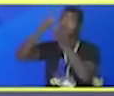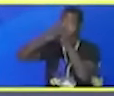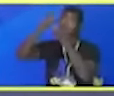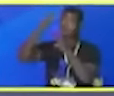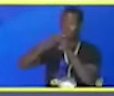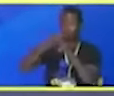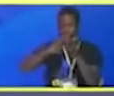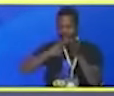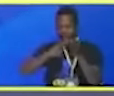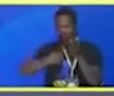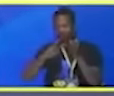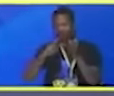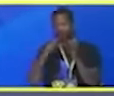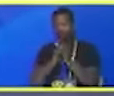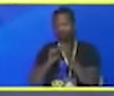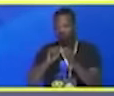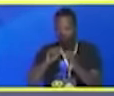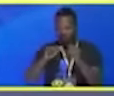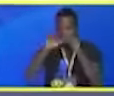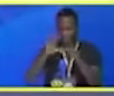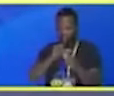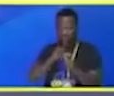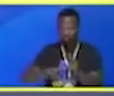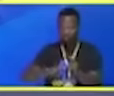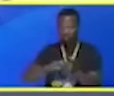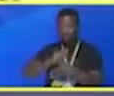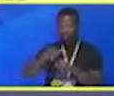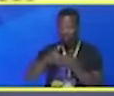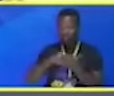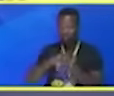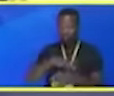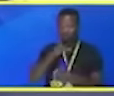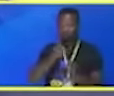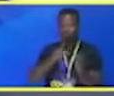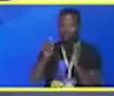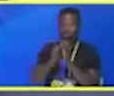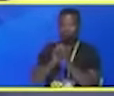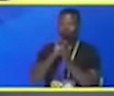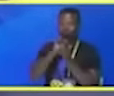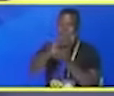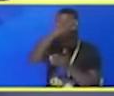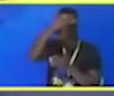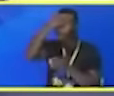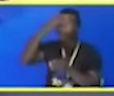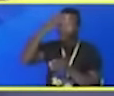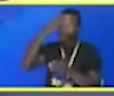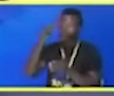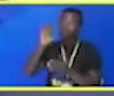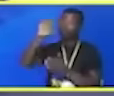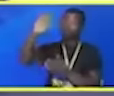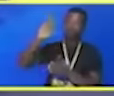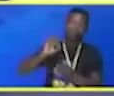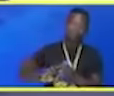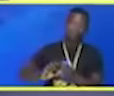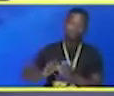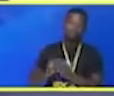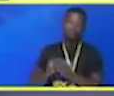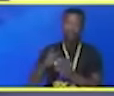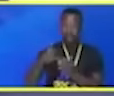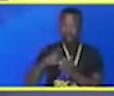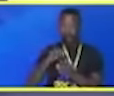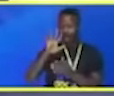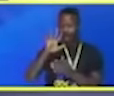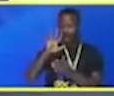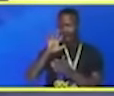bless the Lord, O my soul, and in doing so, he says, forget not his benefits. There are five of